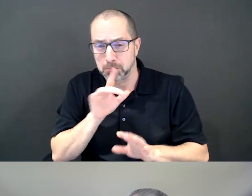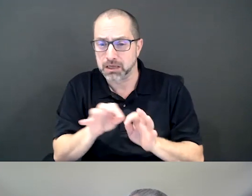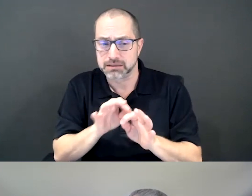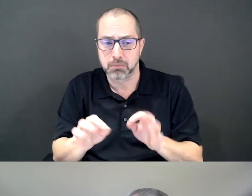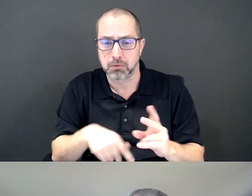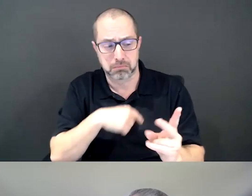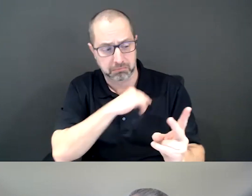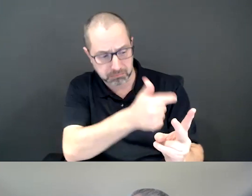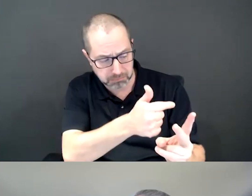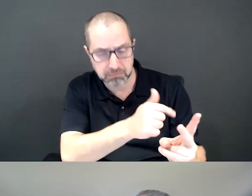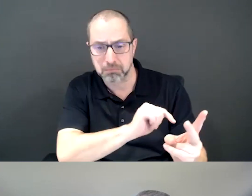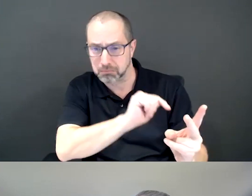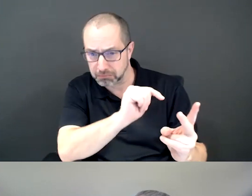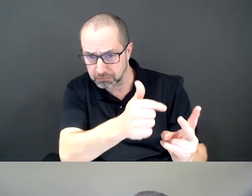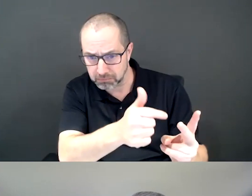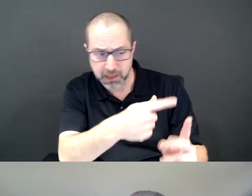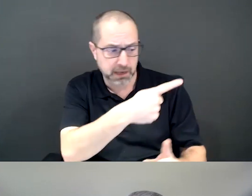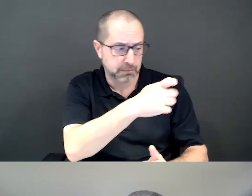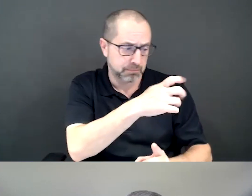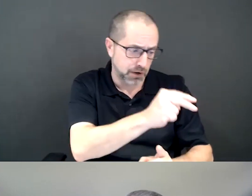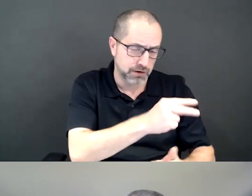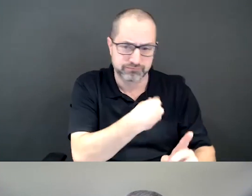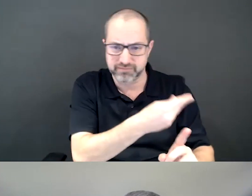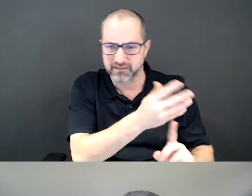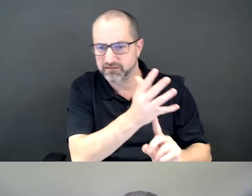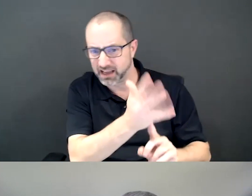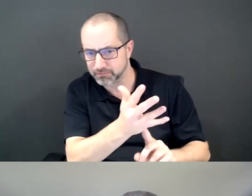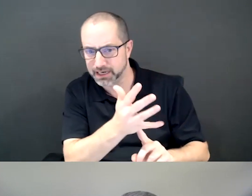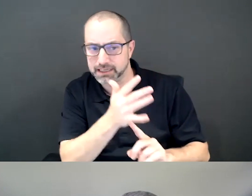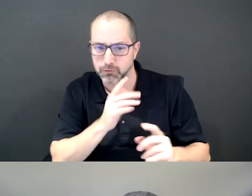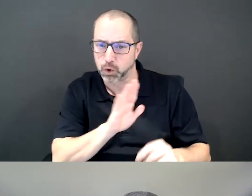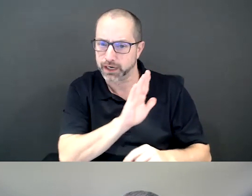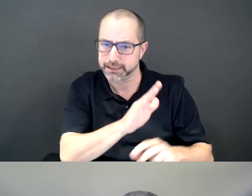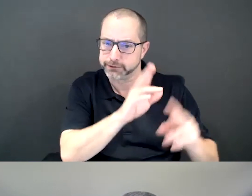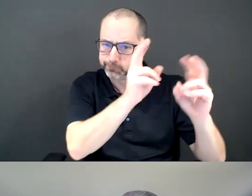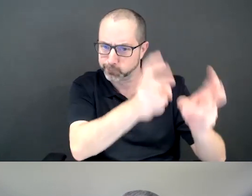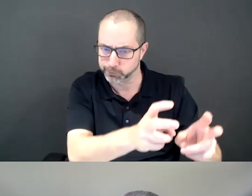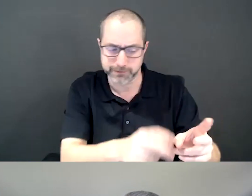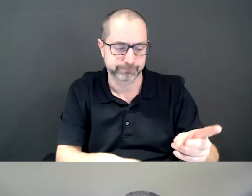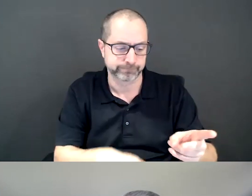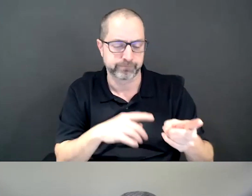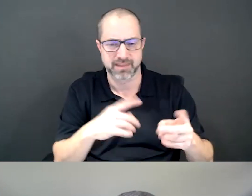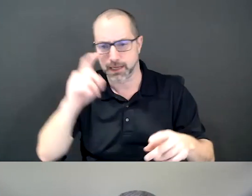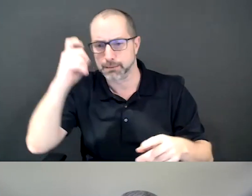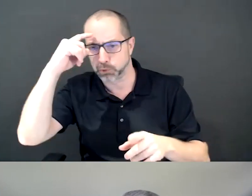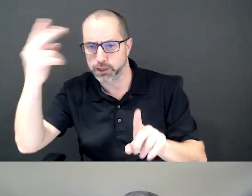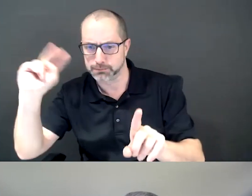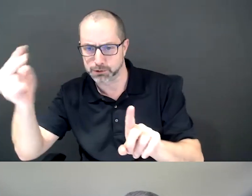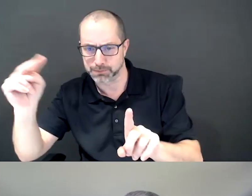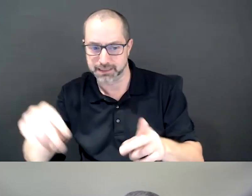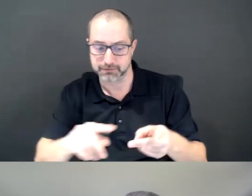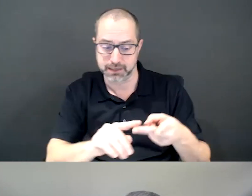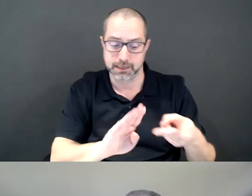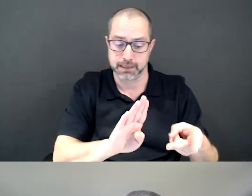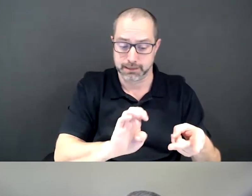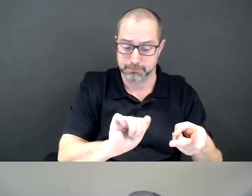started by giving the floor to Perrin for around 5 minutes to introduce key themes from an employer perspective. Then B will respond from